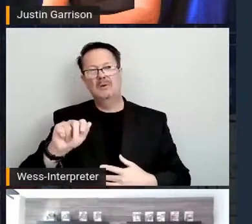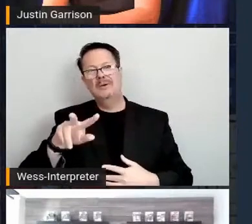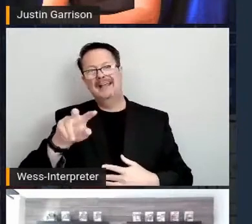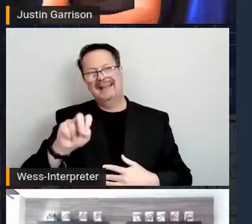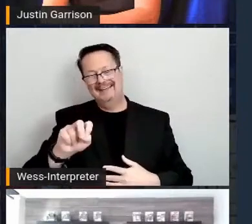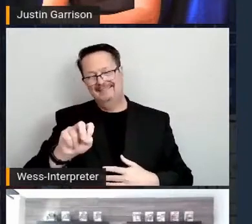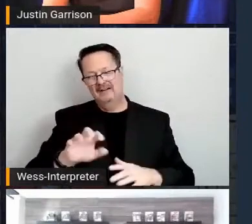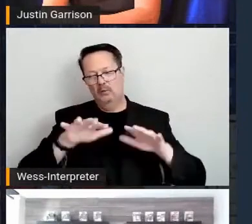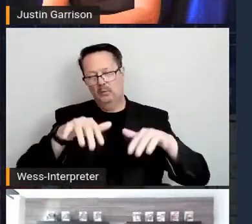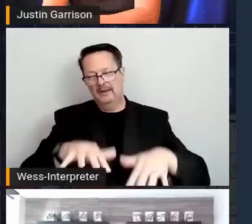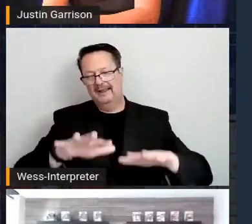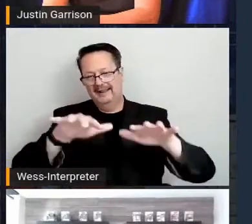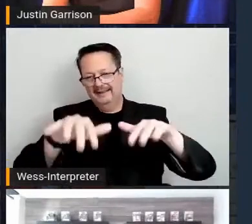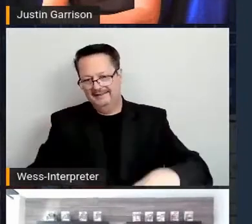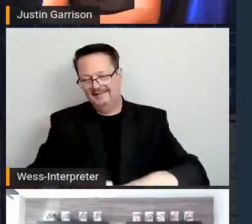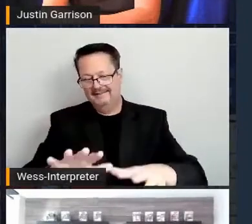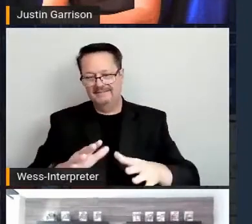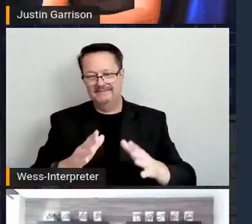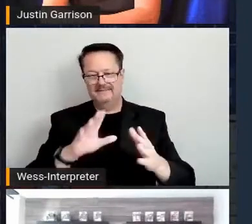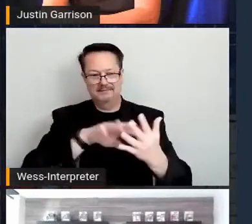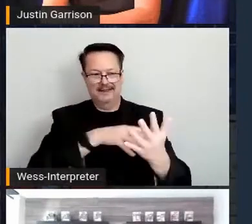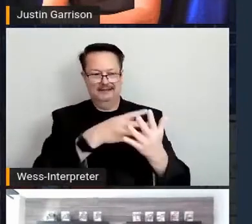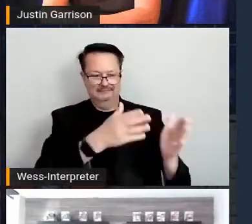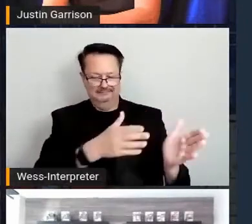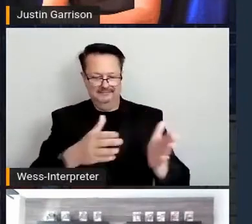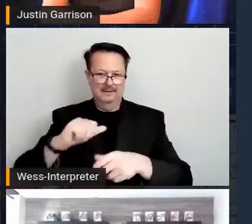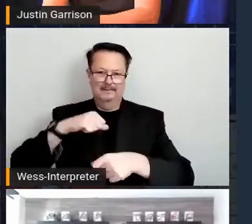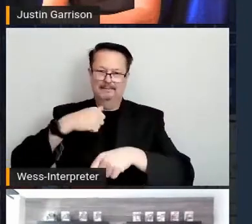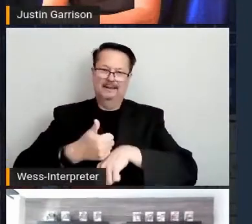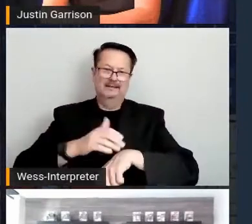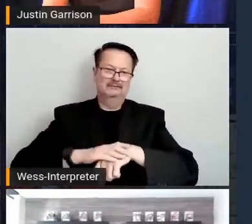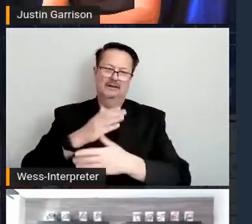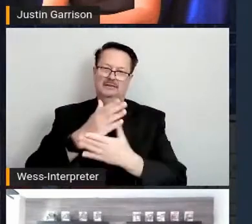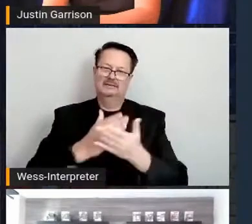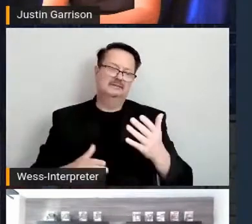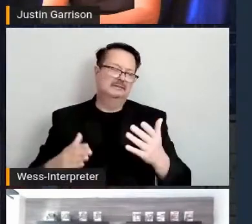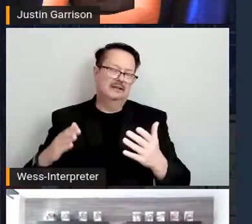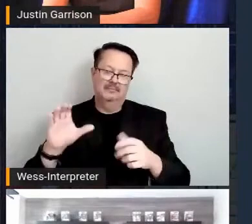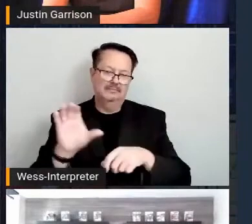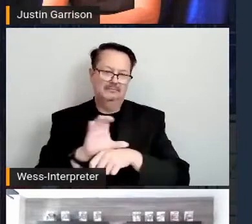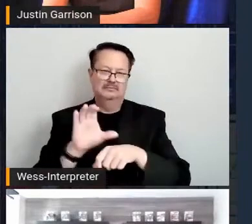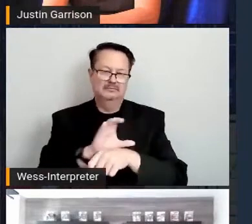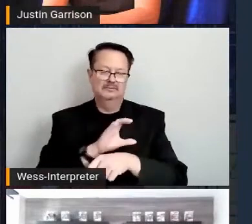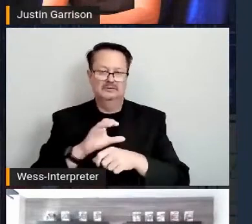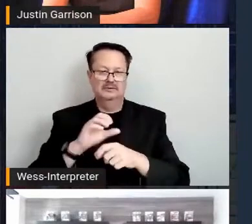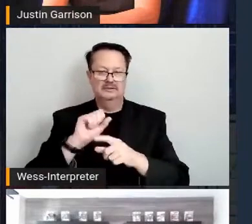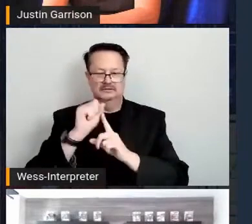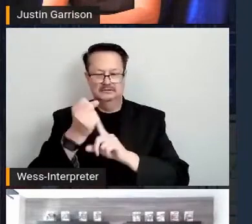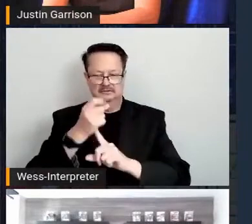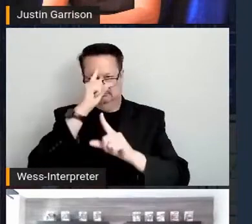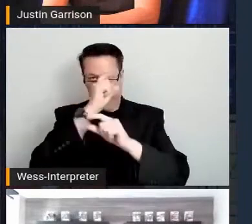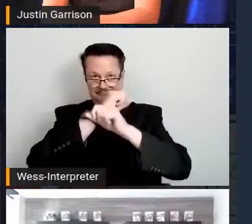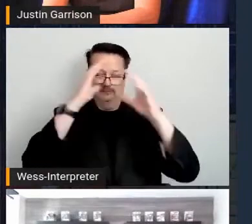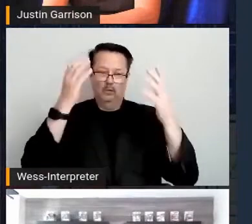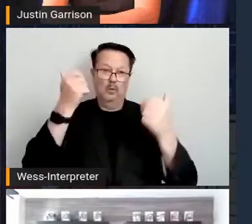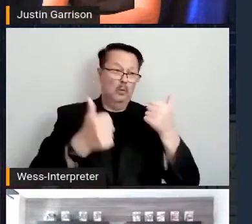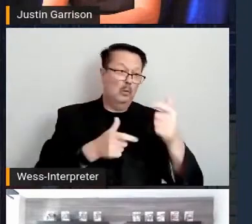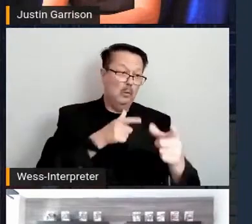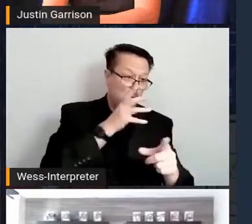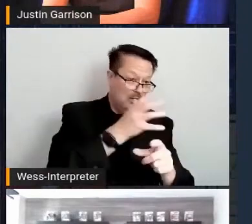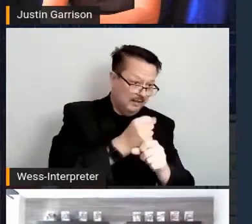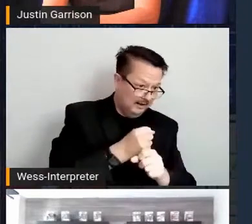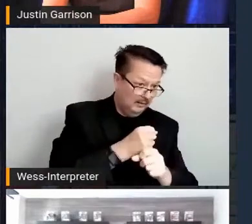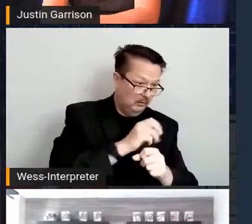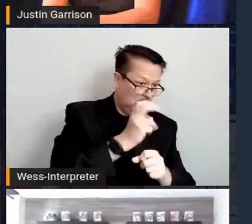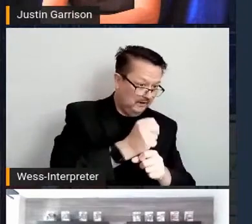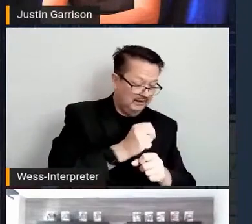decided, based on some kind of cryptographic scenario, which instances will get a new version and when. And we don't do it